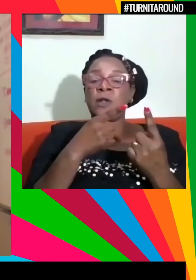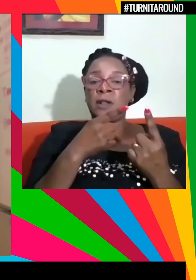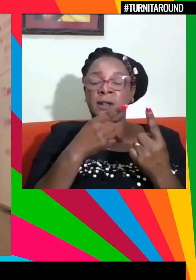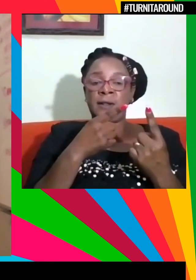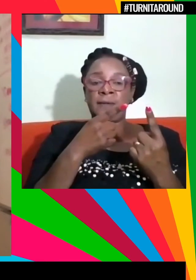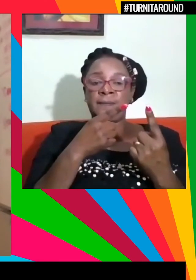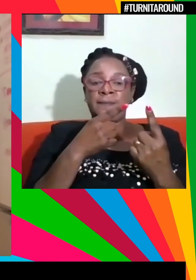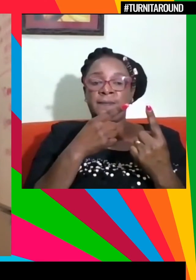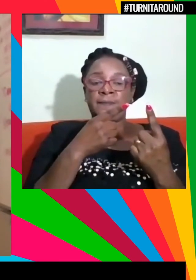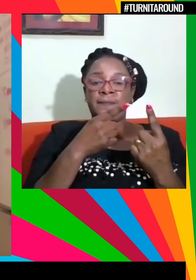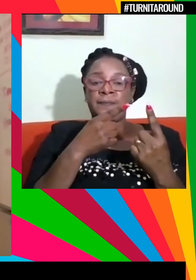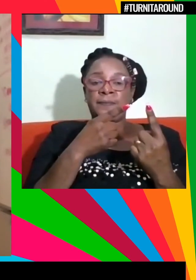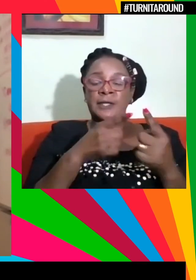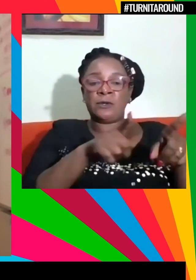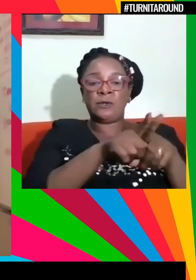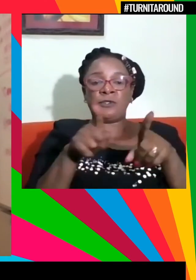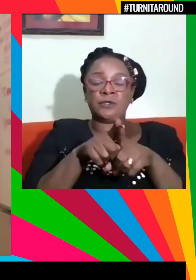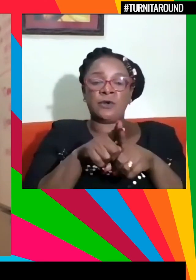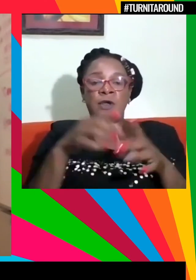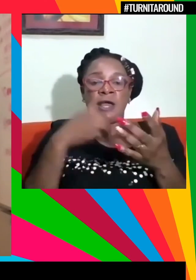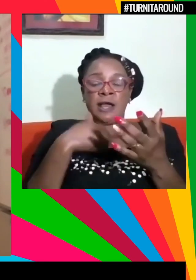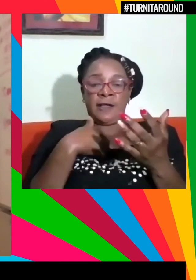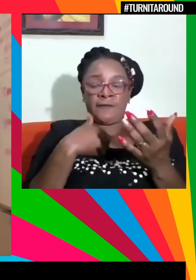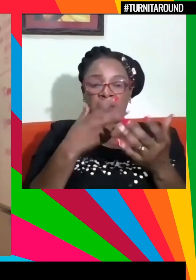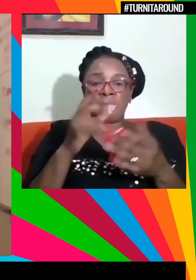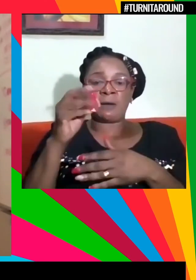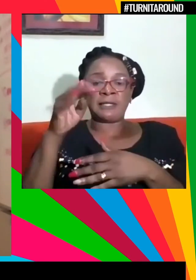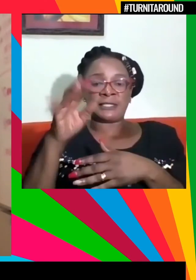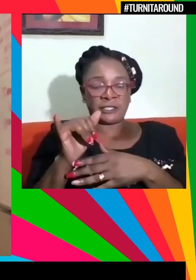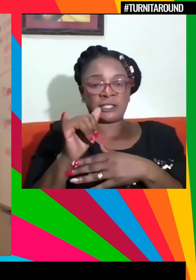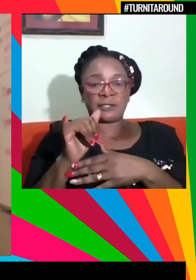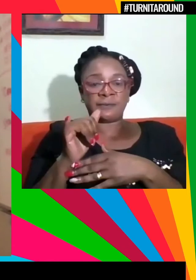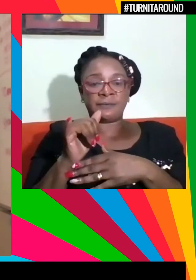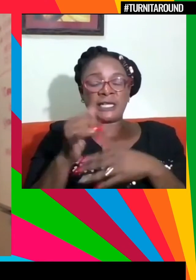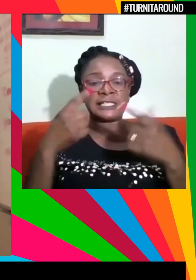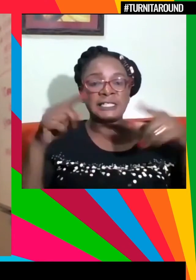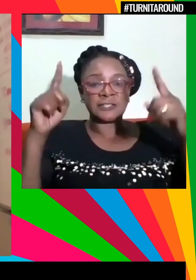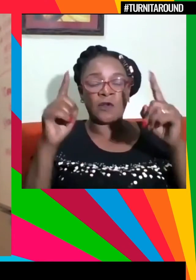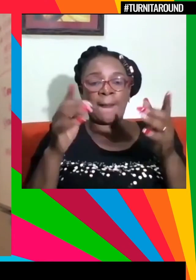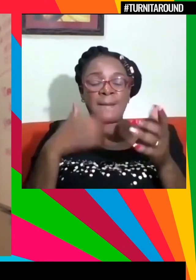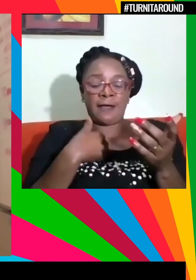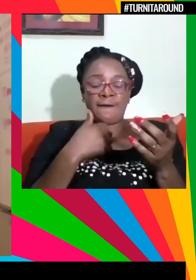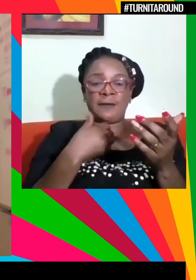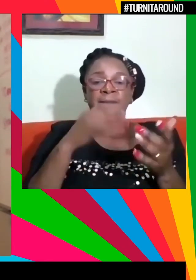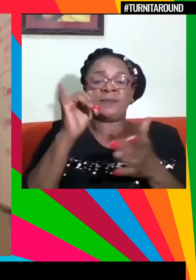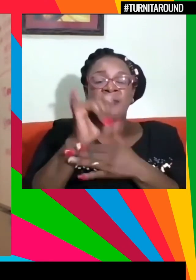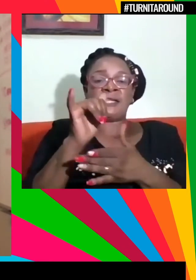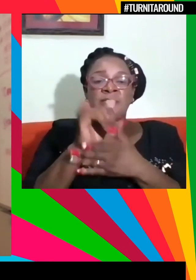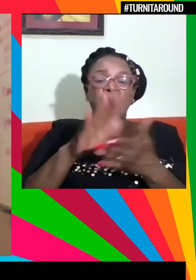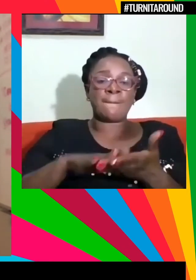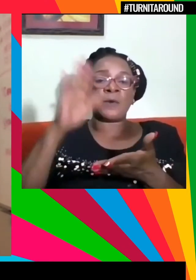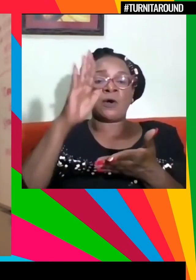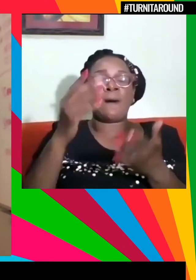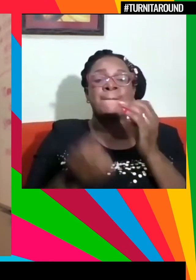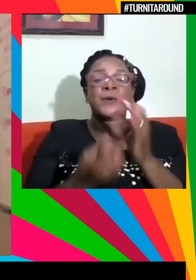and achieving greater diversion of ocean-bound plastic and being successful at getting this into more products